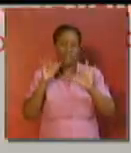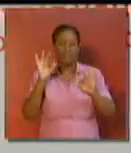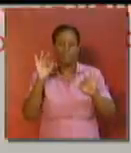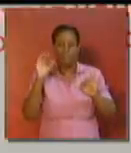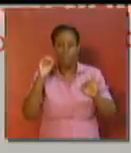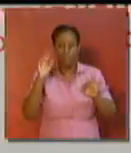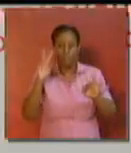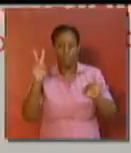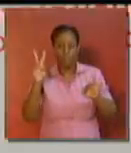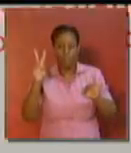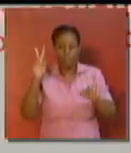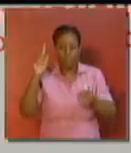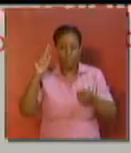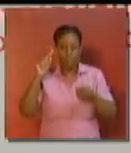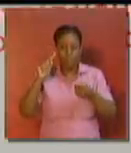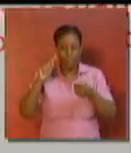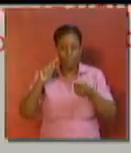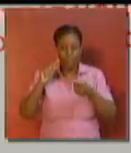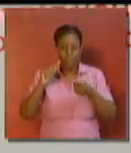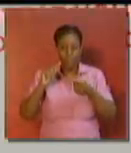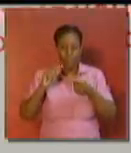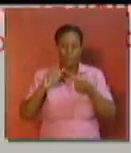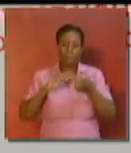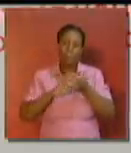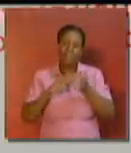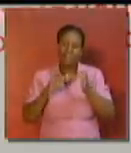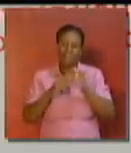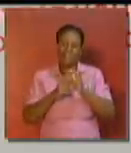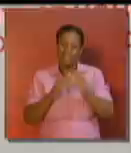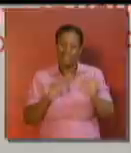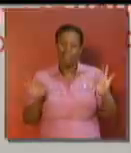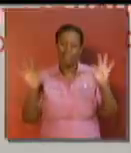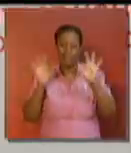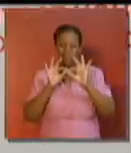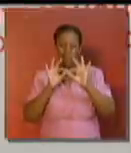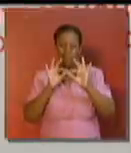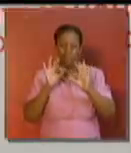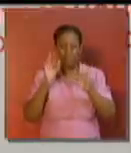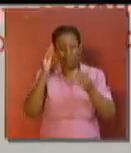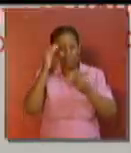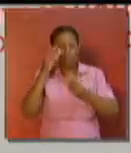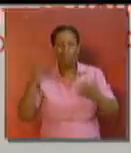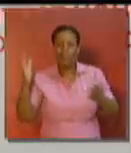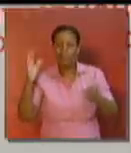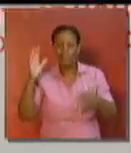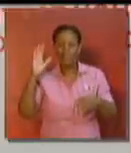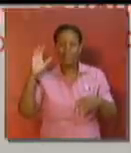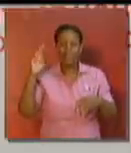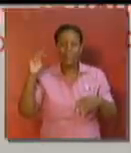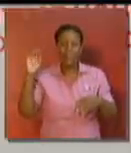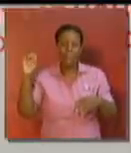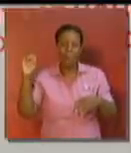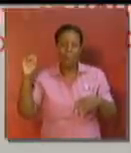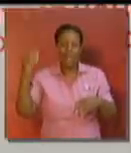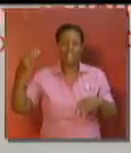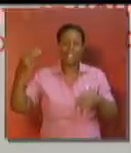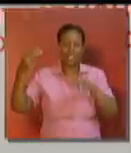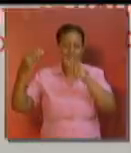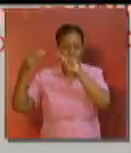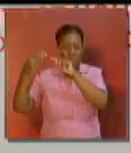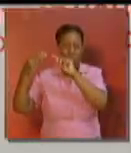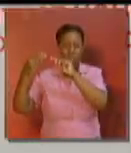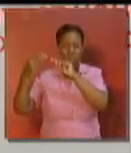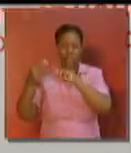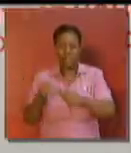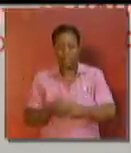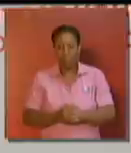your CMOH so that you can be referred to the appropriate level of care. And in so doing, taking all of those steps